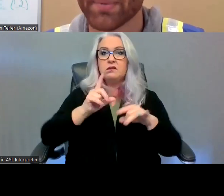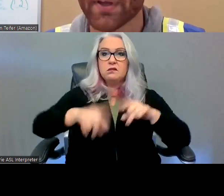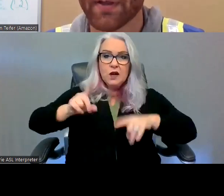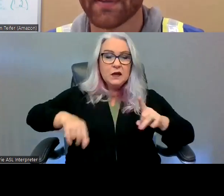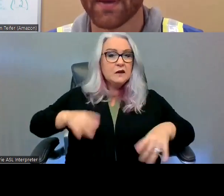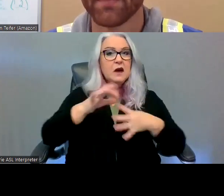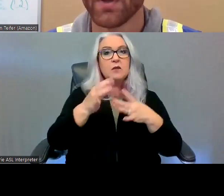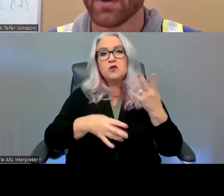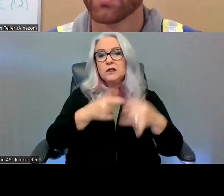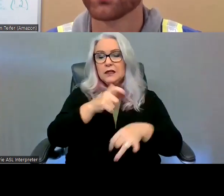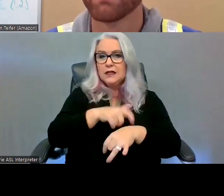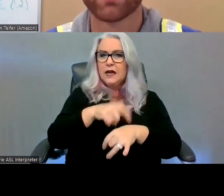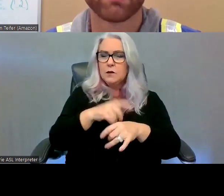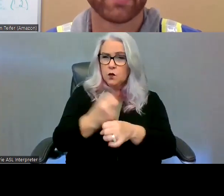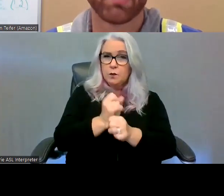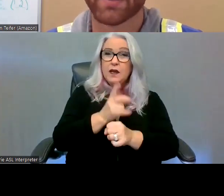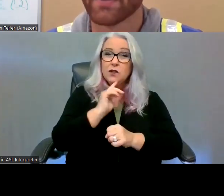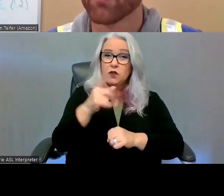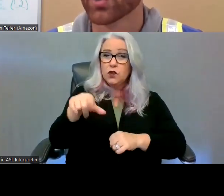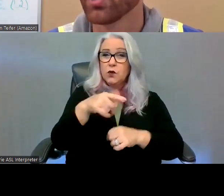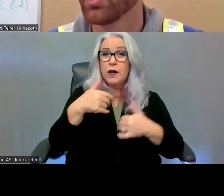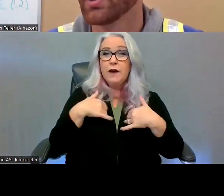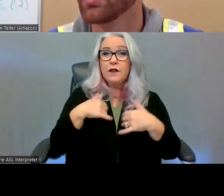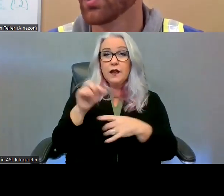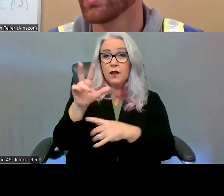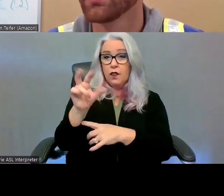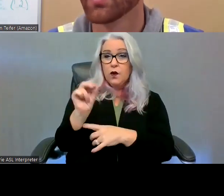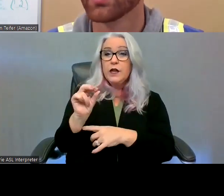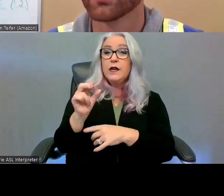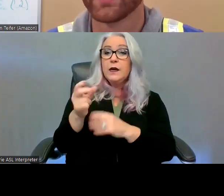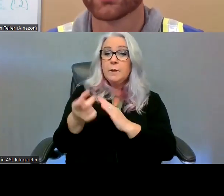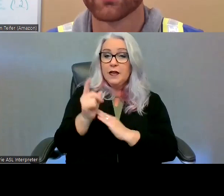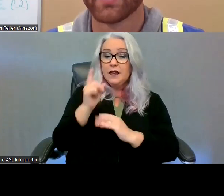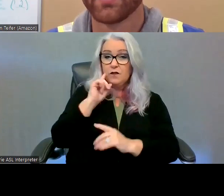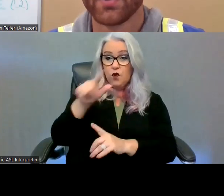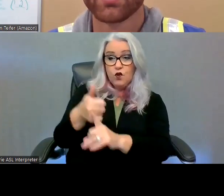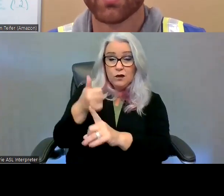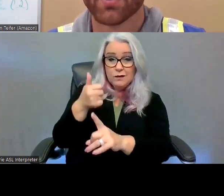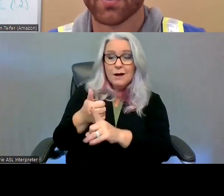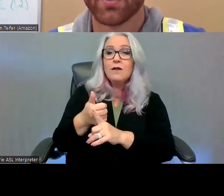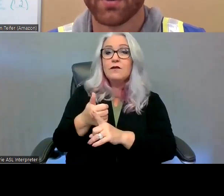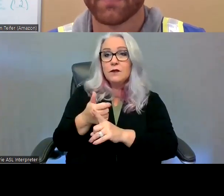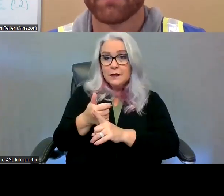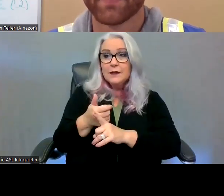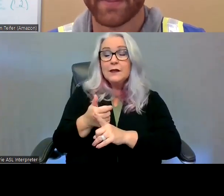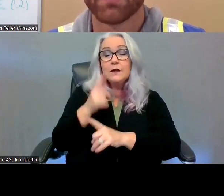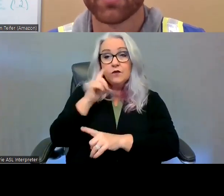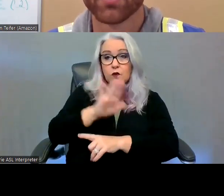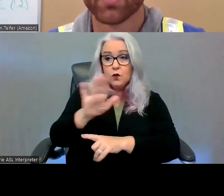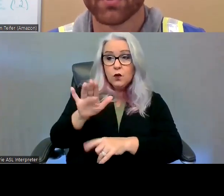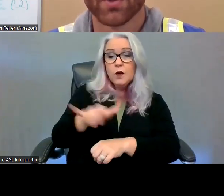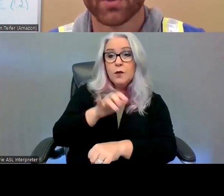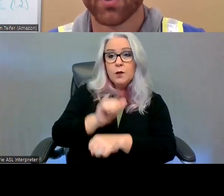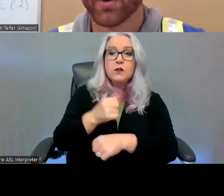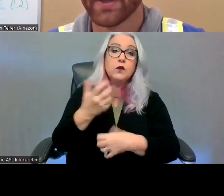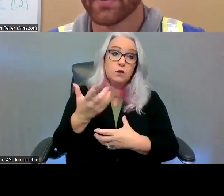to when you're picking that time. You have 30 minutes blocked out for you and you only. So just make sure that you are able